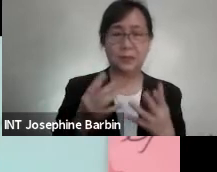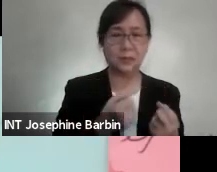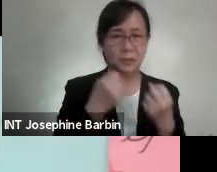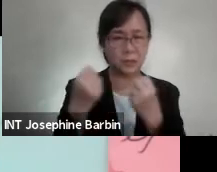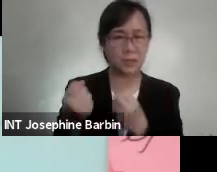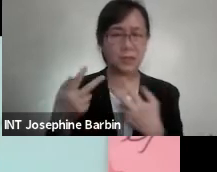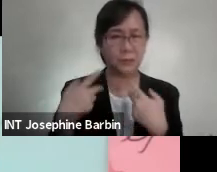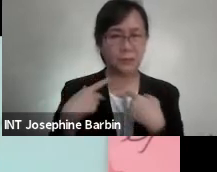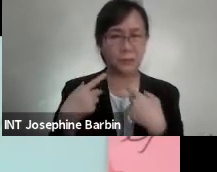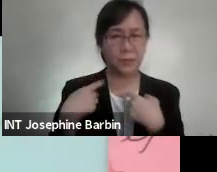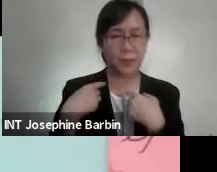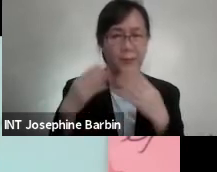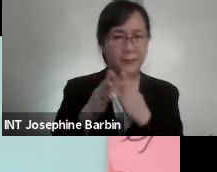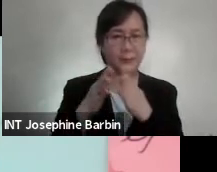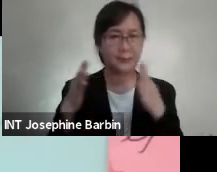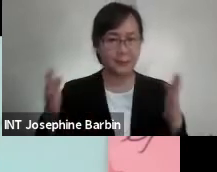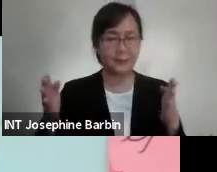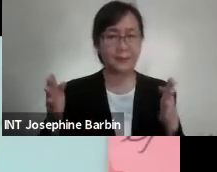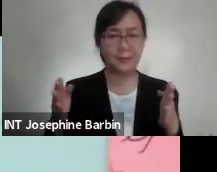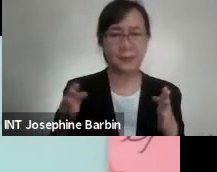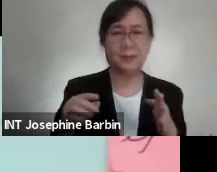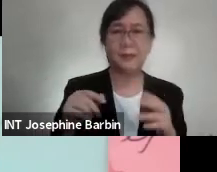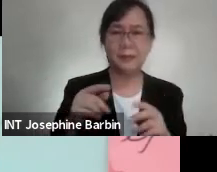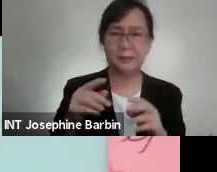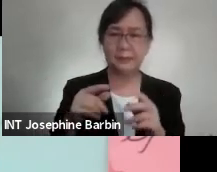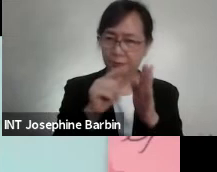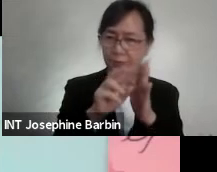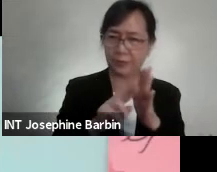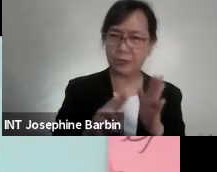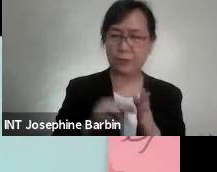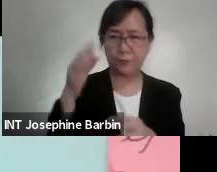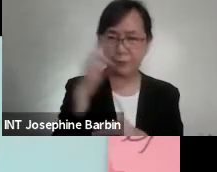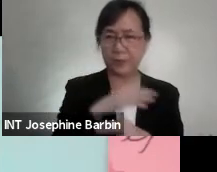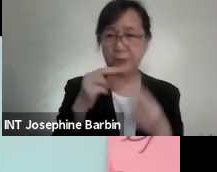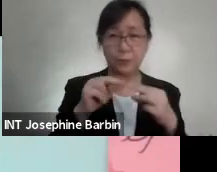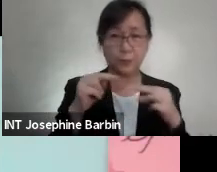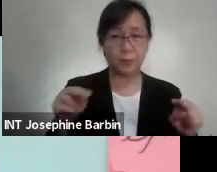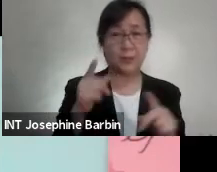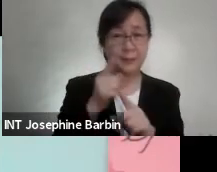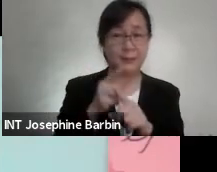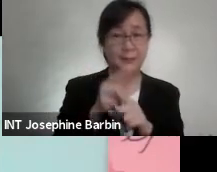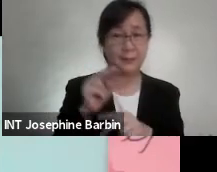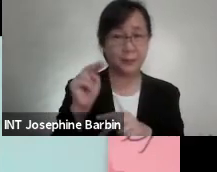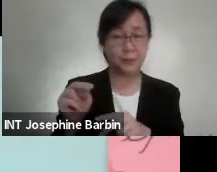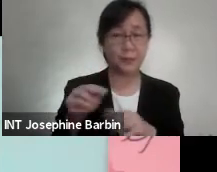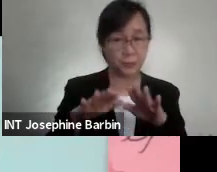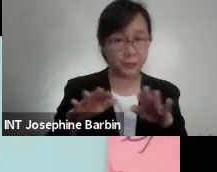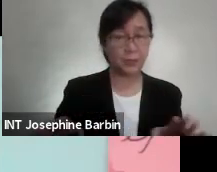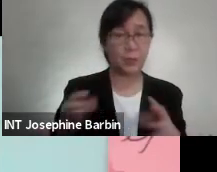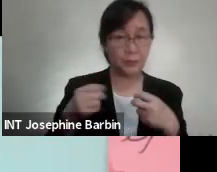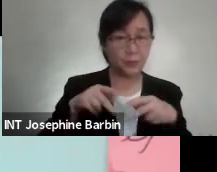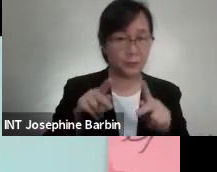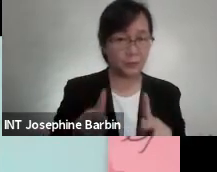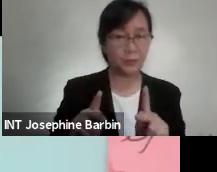a great scope for tighter regulation of fake news and a real need for children to have opportunities to develop